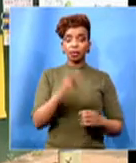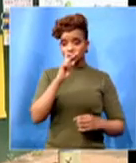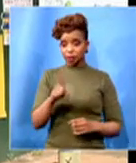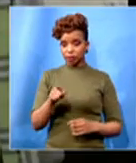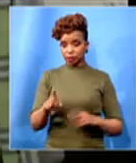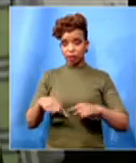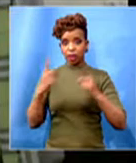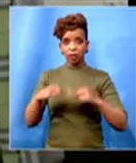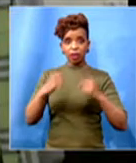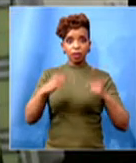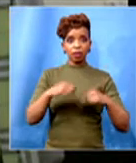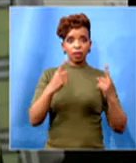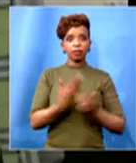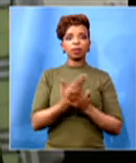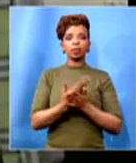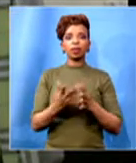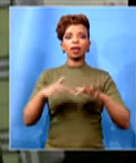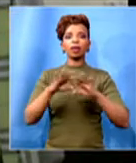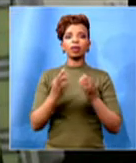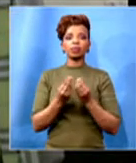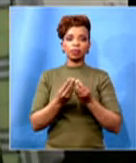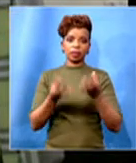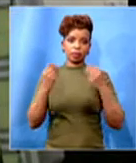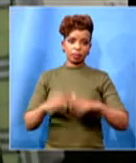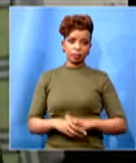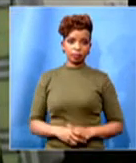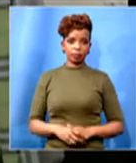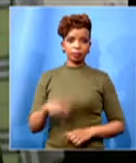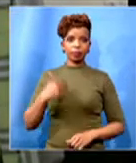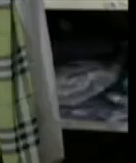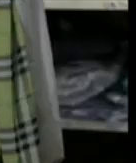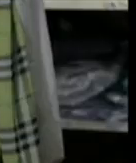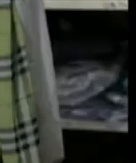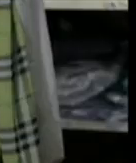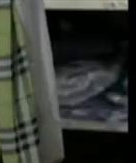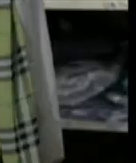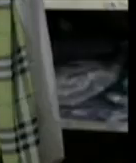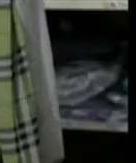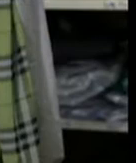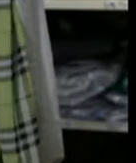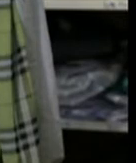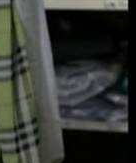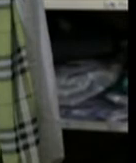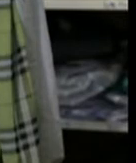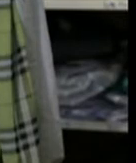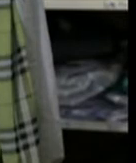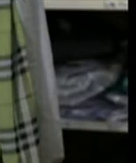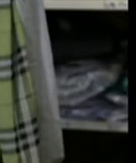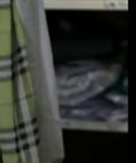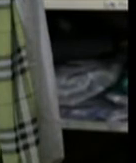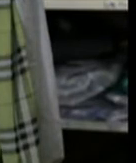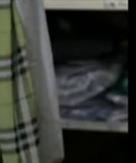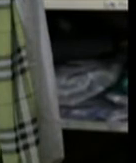value. My name is Winnie McHenry. I'm from a company called Upcycle Creative, and we basically reinvent stuff